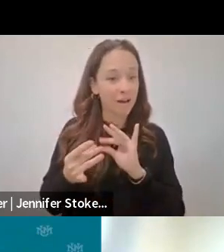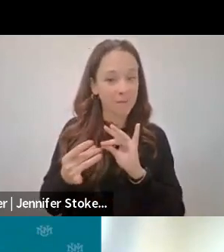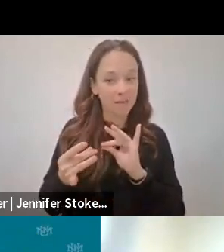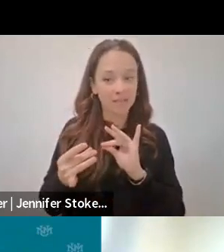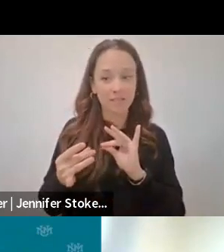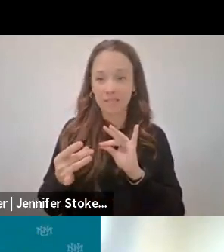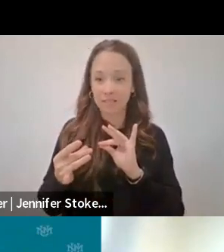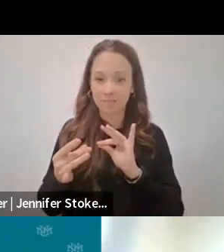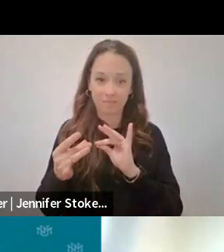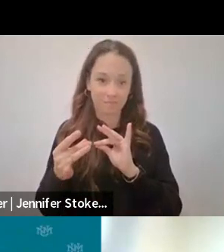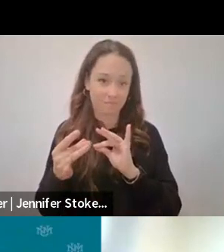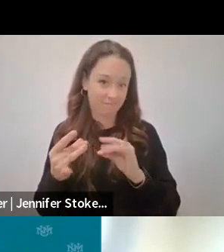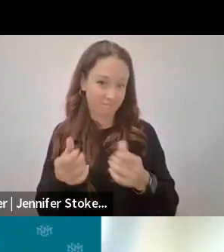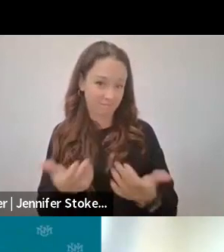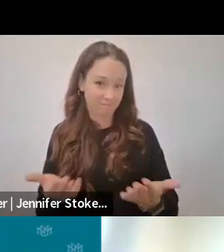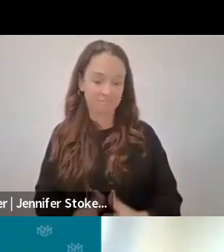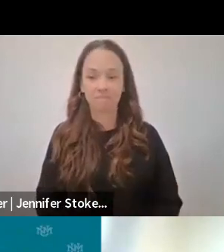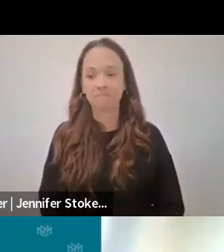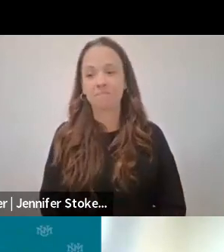that they want to make a point of saying?